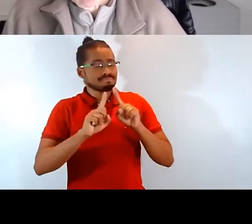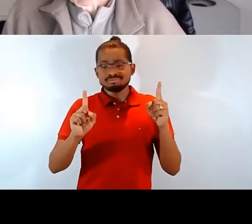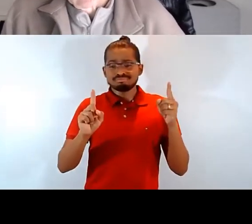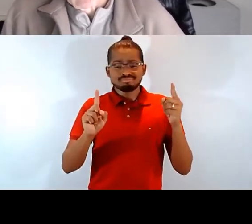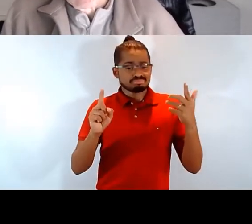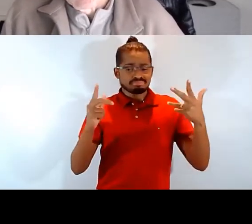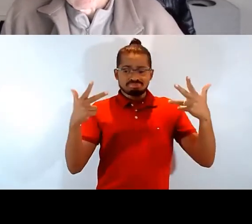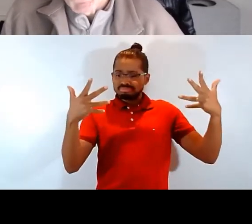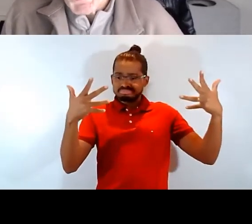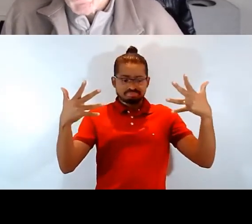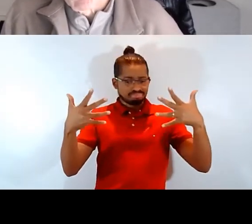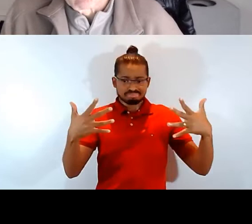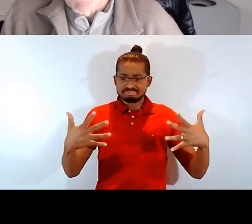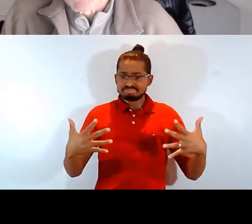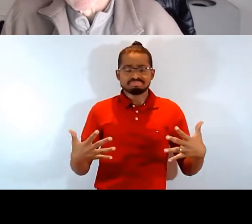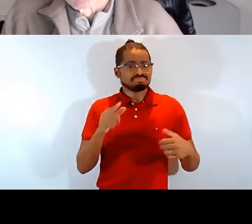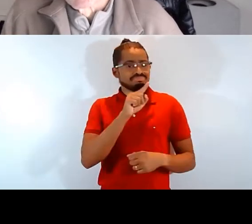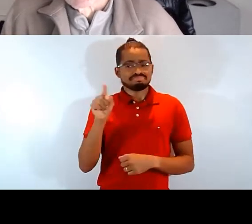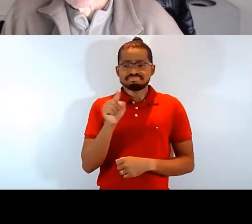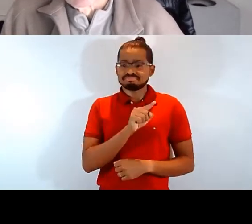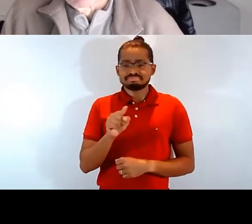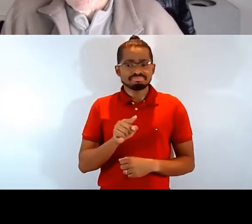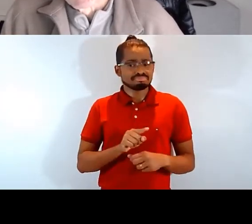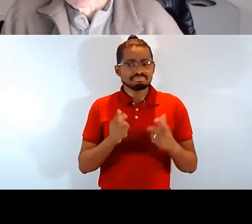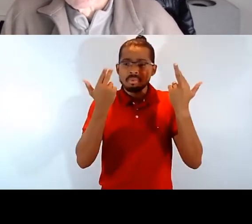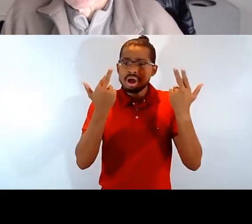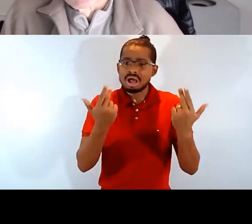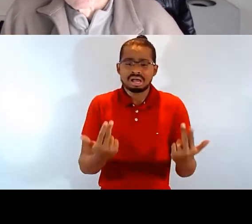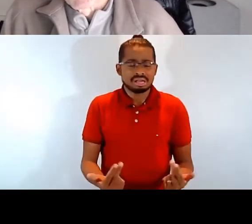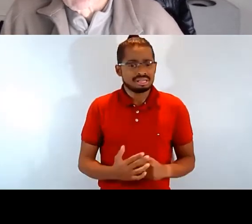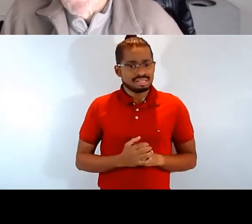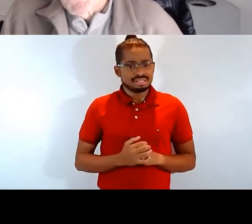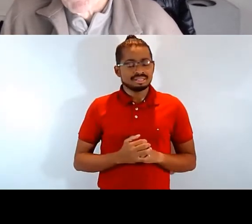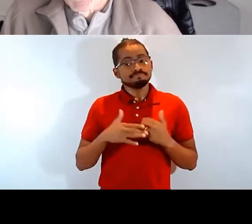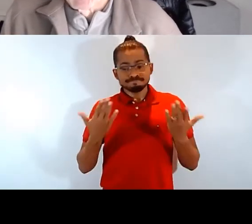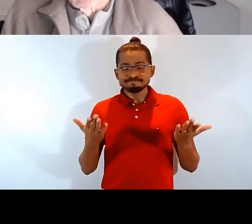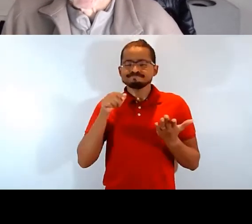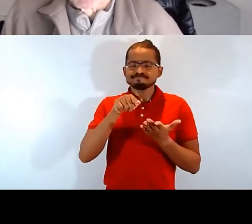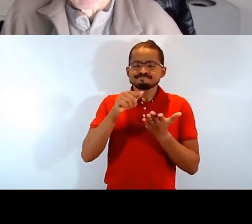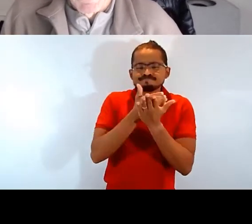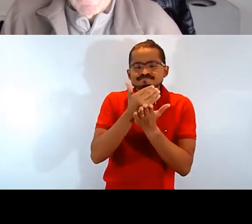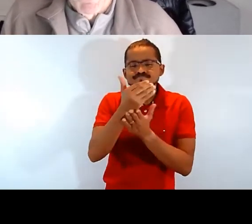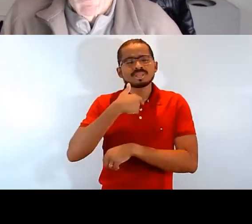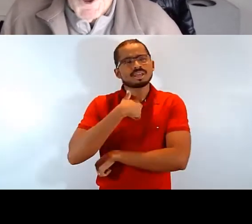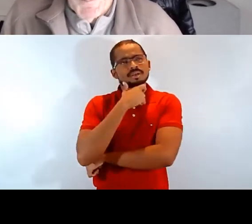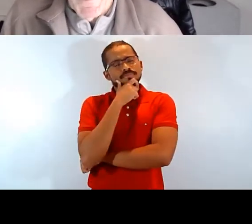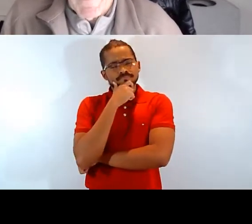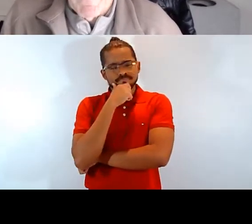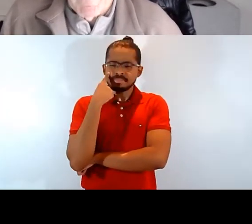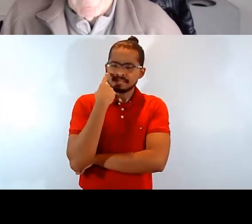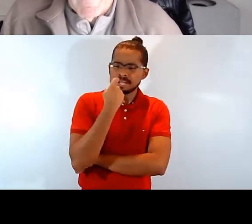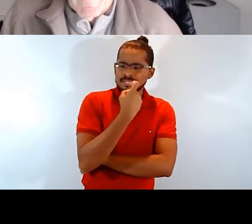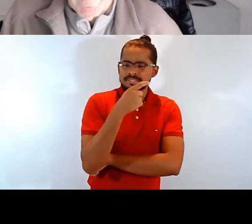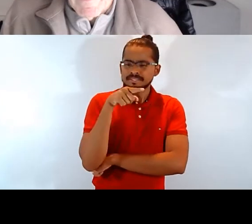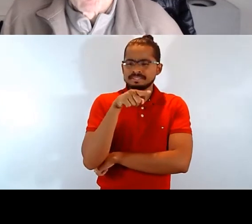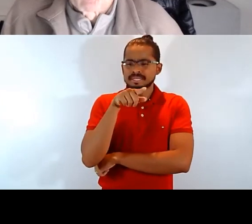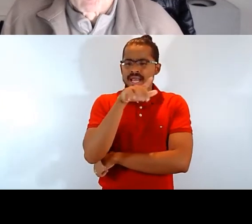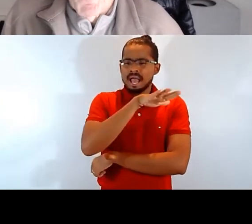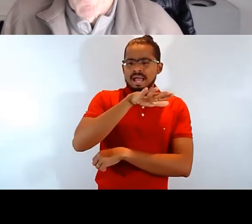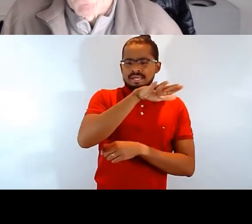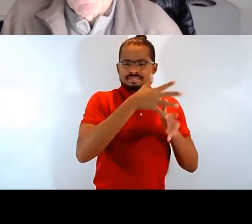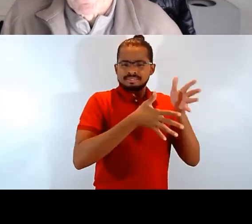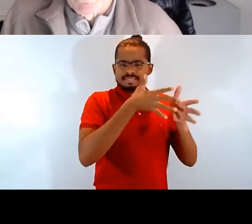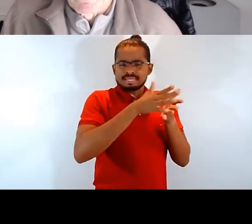So this was the initial reflection that spurred my interest in sign language interpreting. And